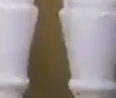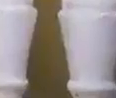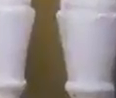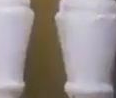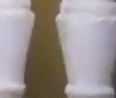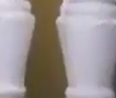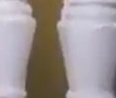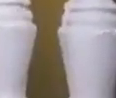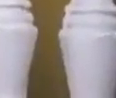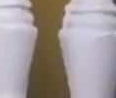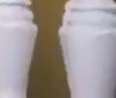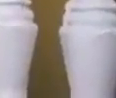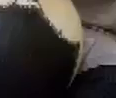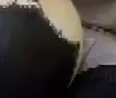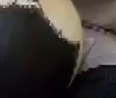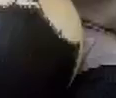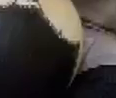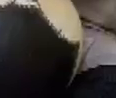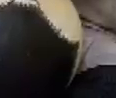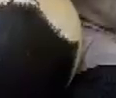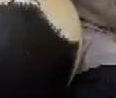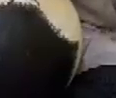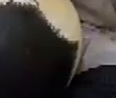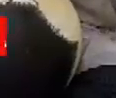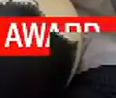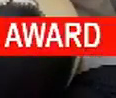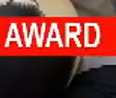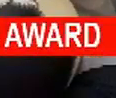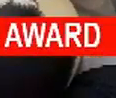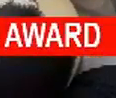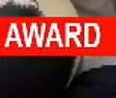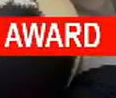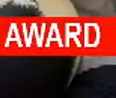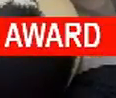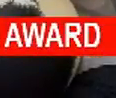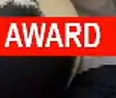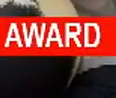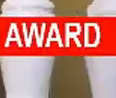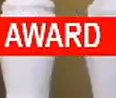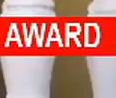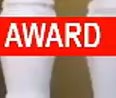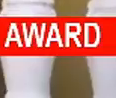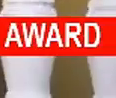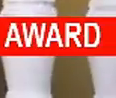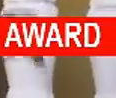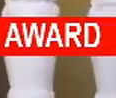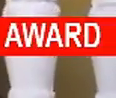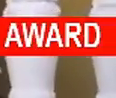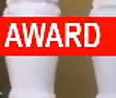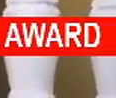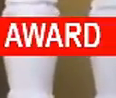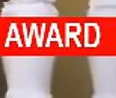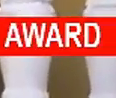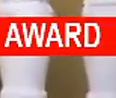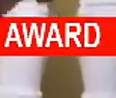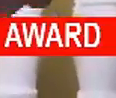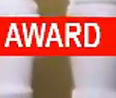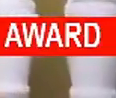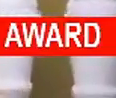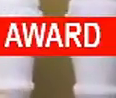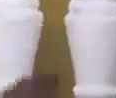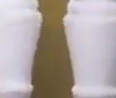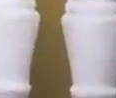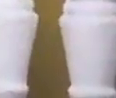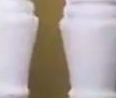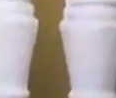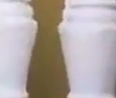bari bibe ma diari mbakel konkoto murkoto le konkoto futo koto purkoto mo muto nyaati man nin kolko sila koto